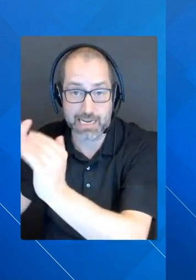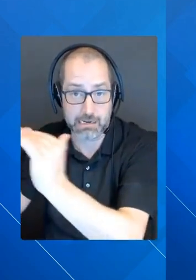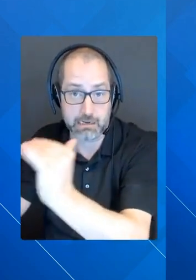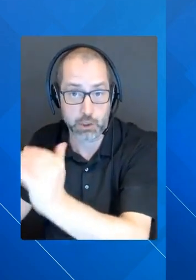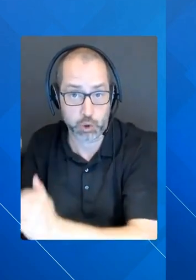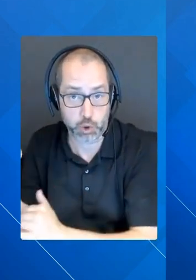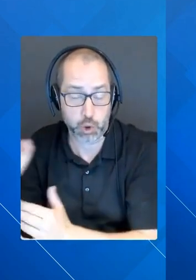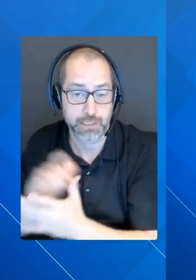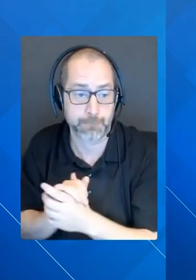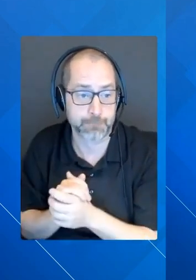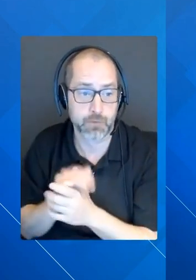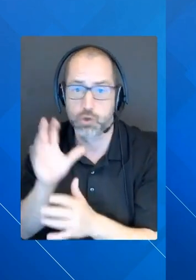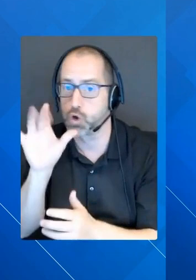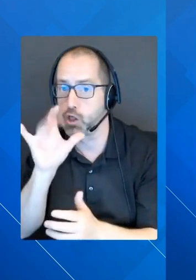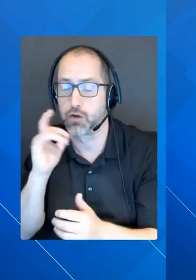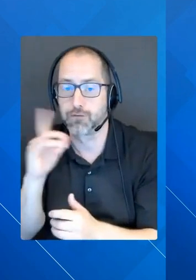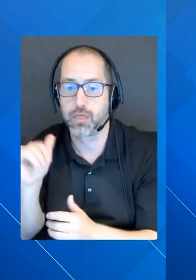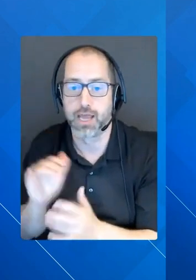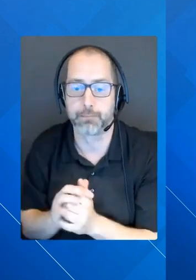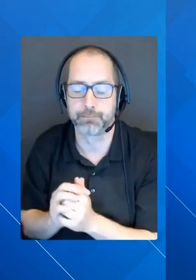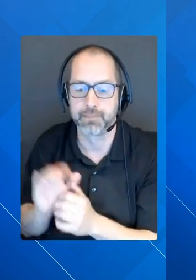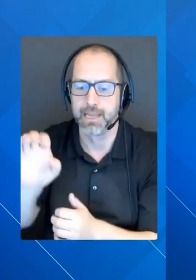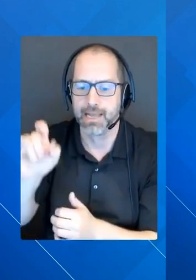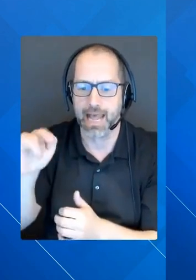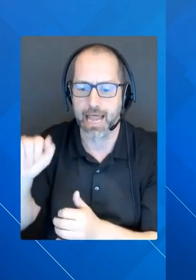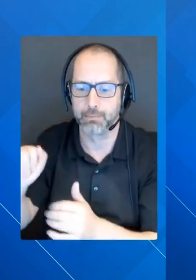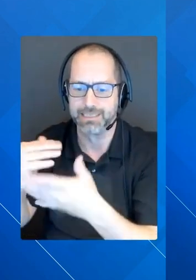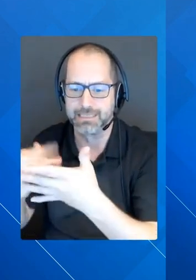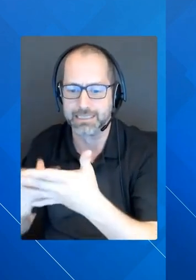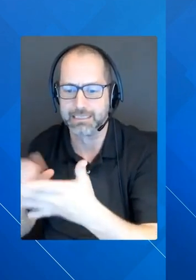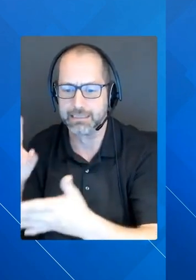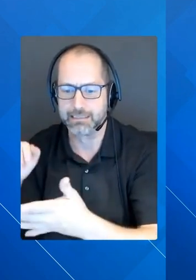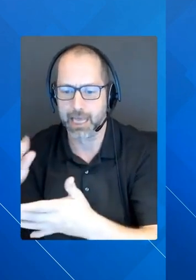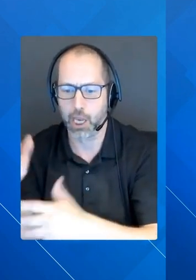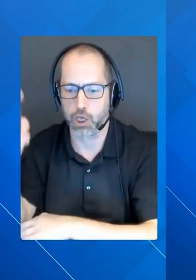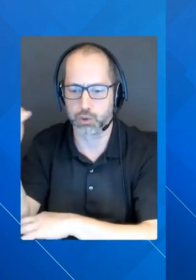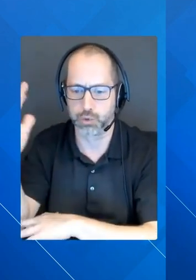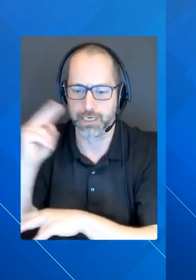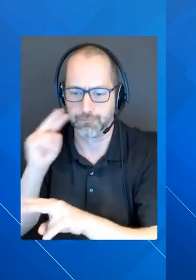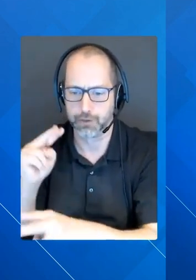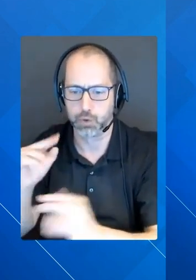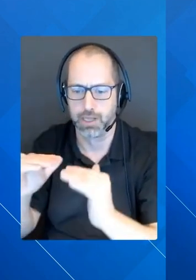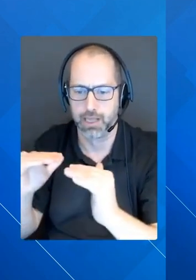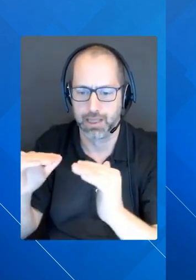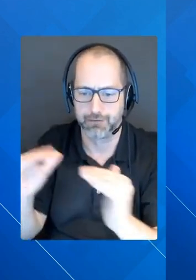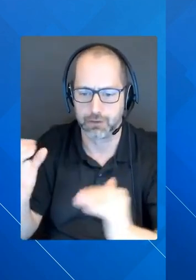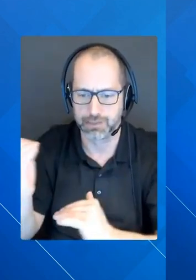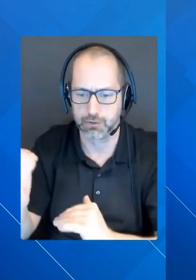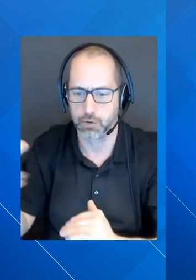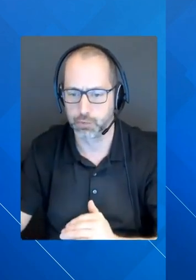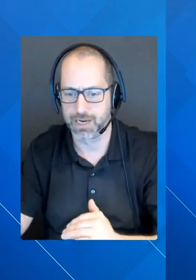for that. Elements list dialog. Tree view. Level 0 main 3 of 4.